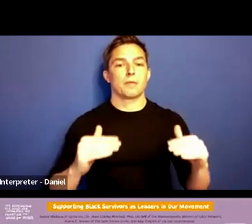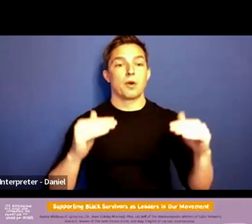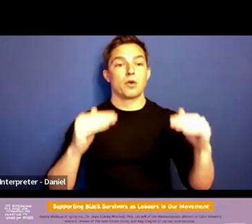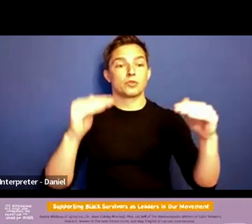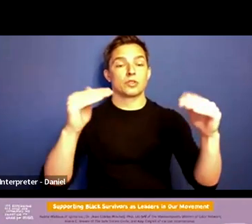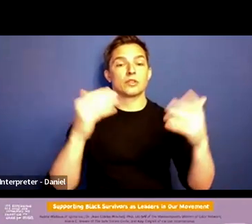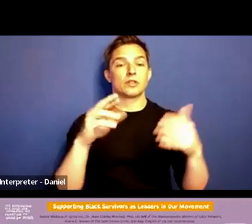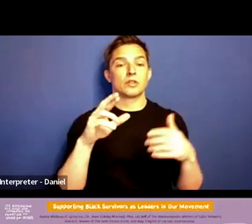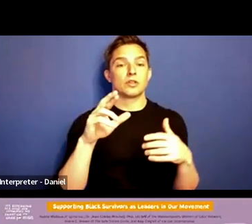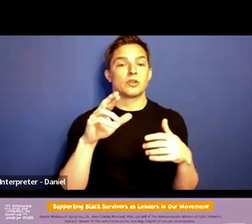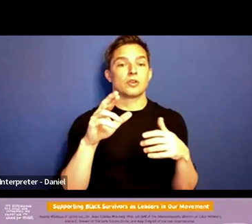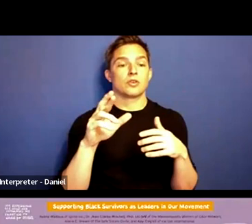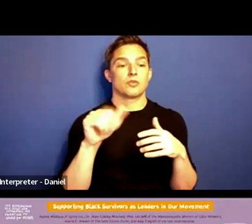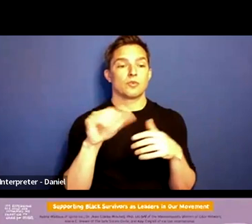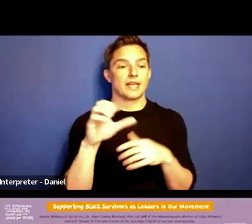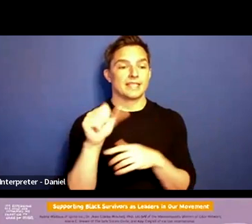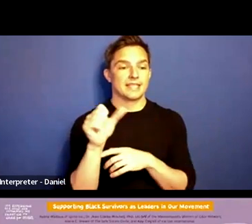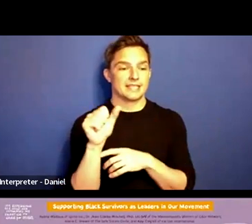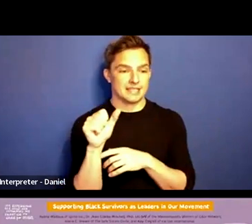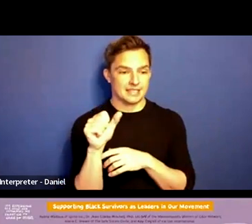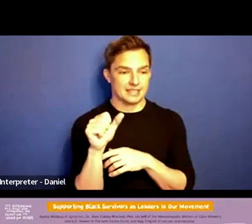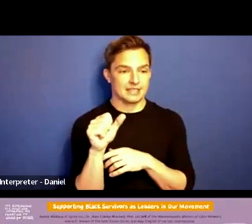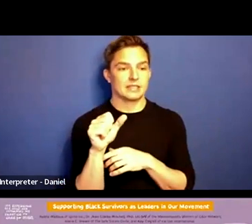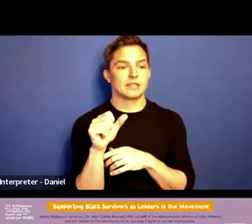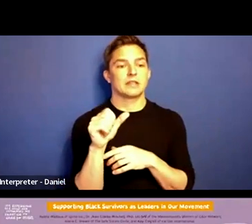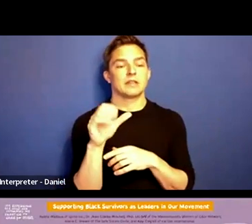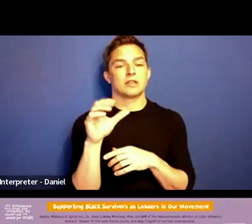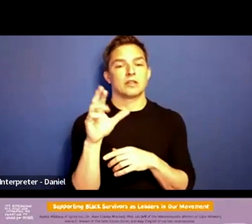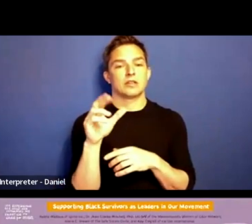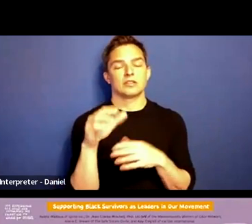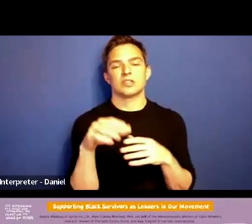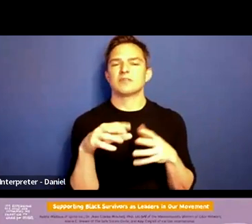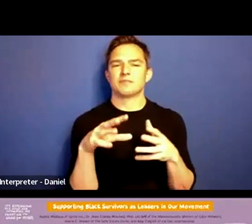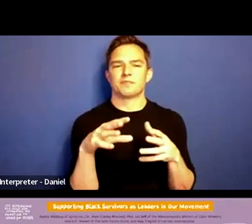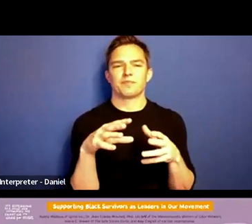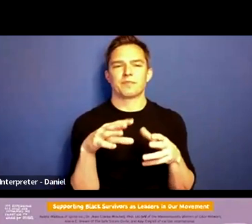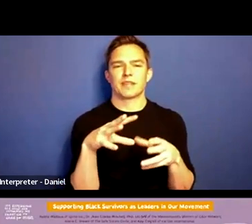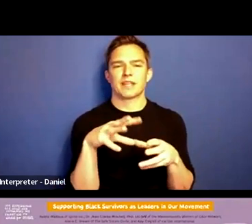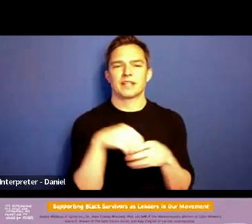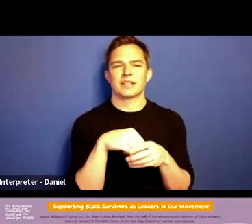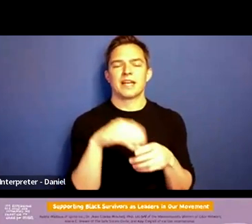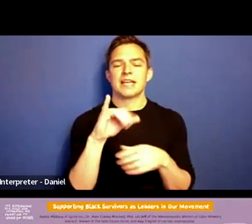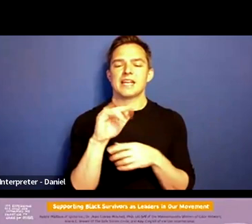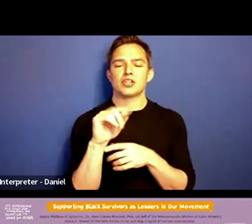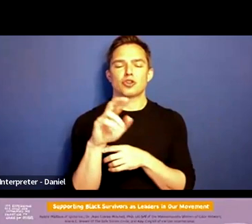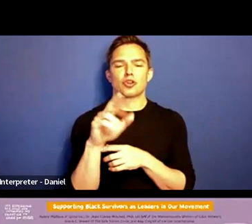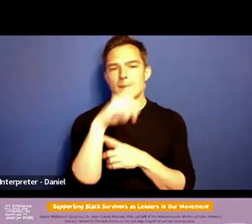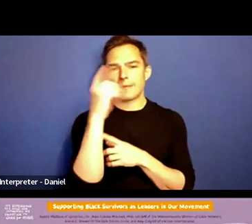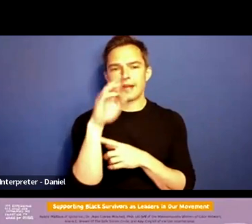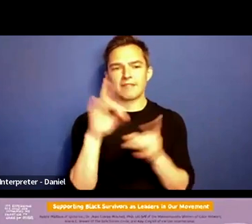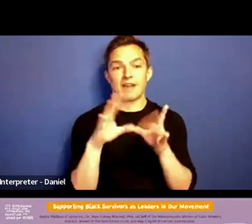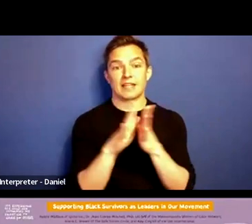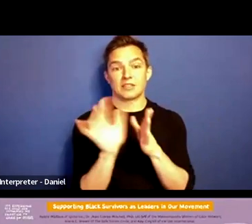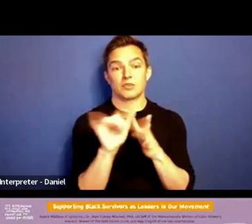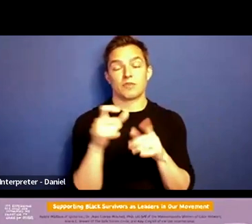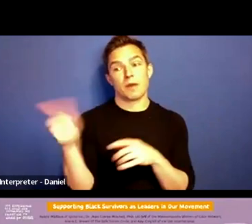and raises, and also just inter-Black violence as well from other